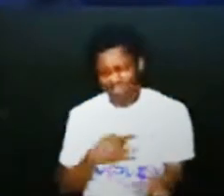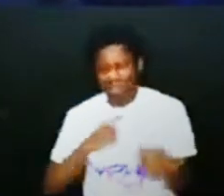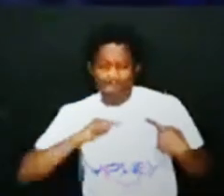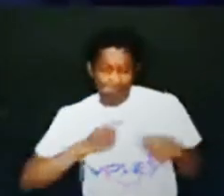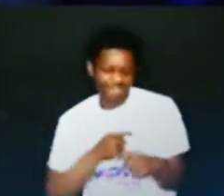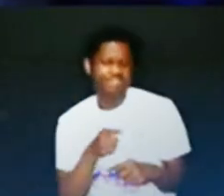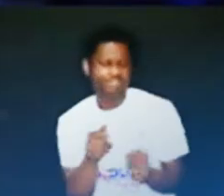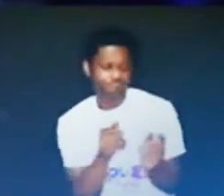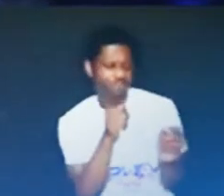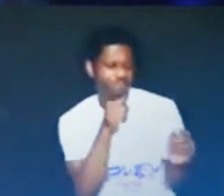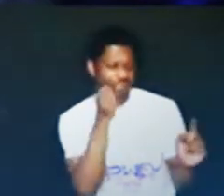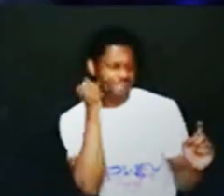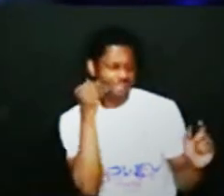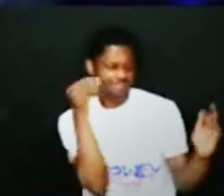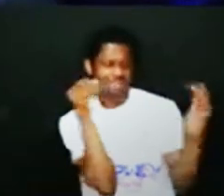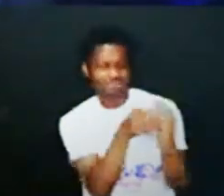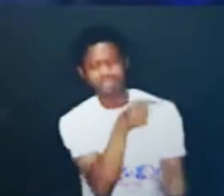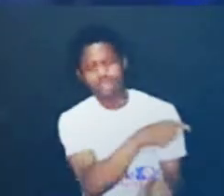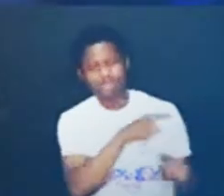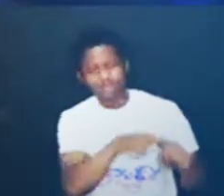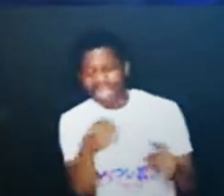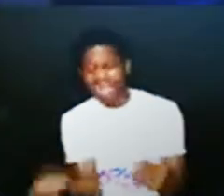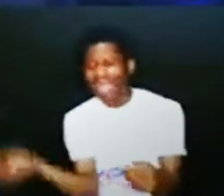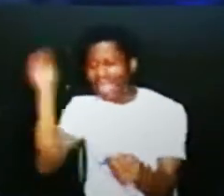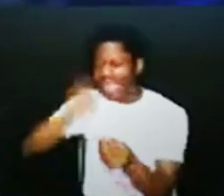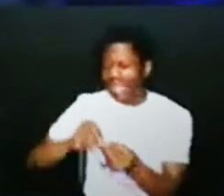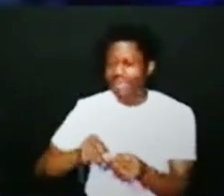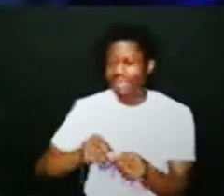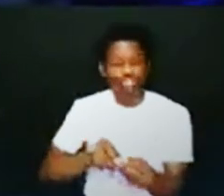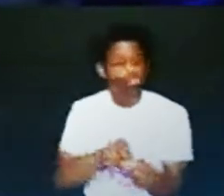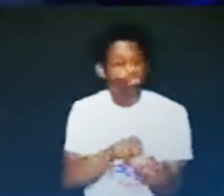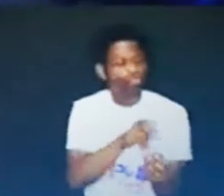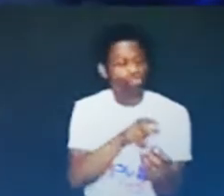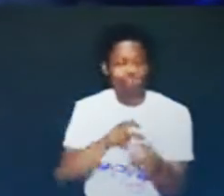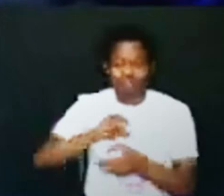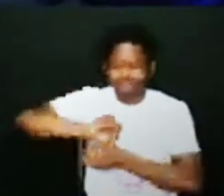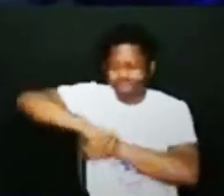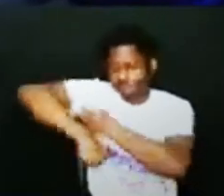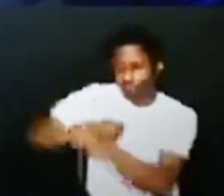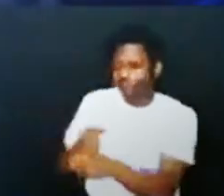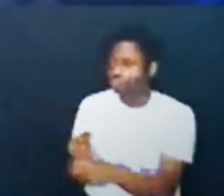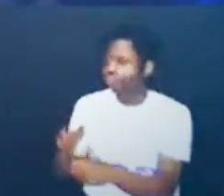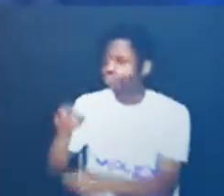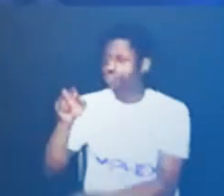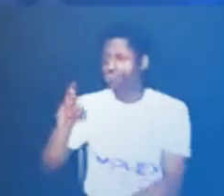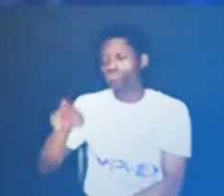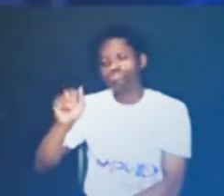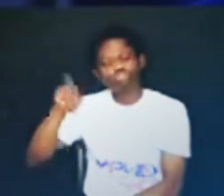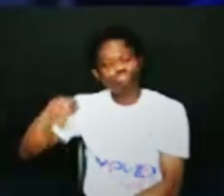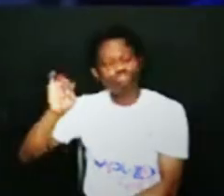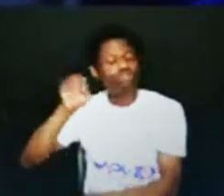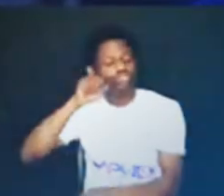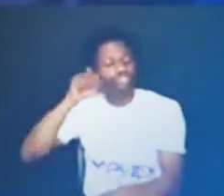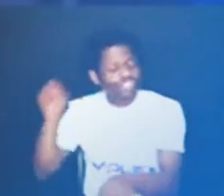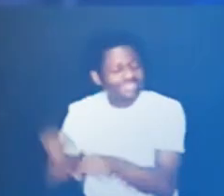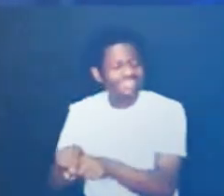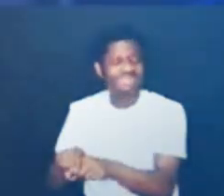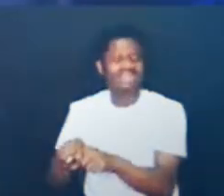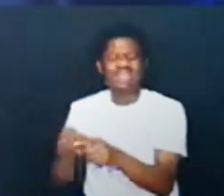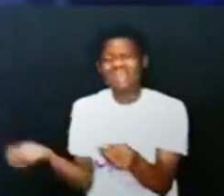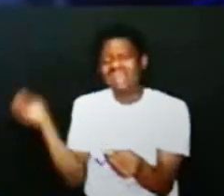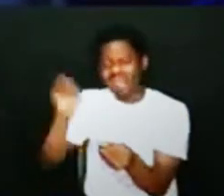bi sheho na we betwa mu keke na mejidi say no e be pega asem no kra. People who suppress